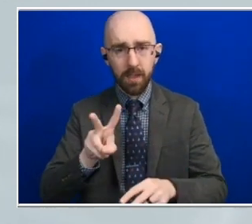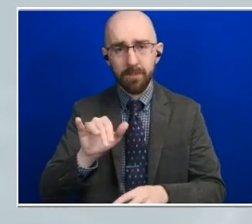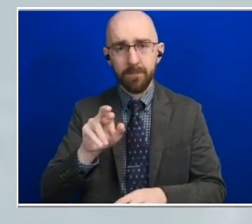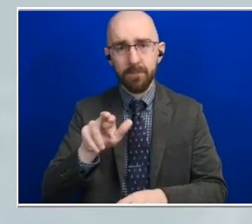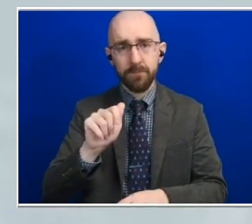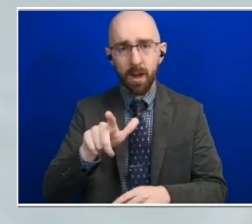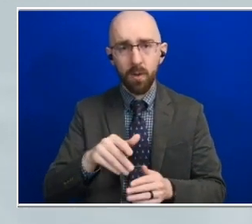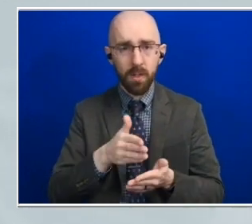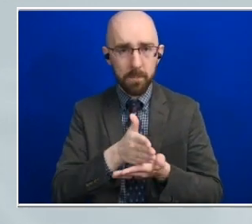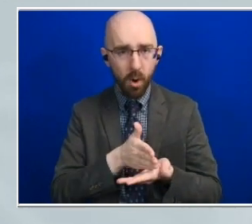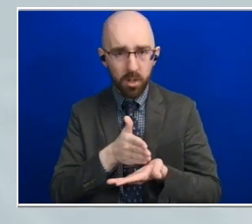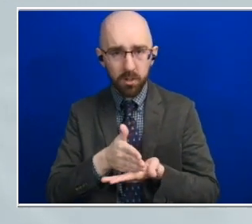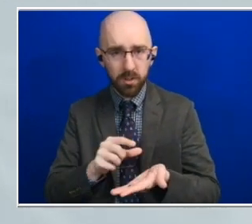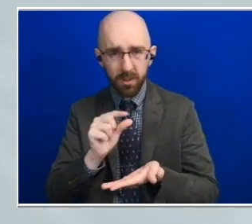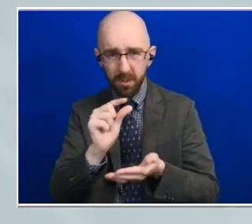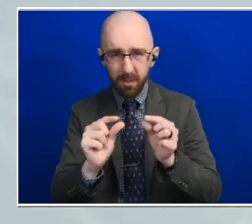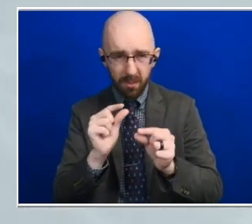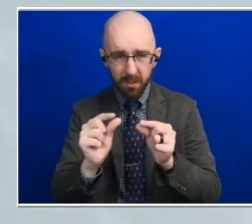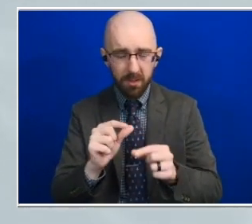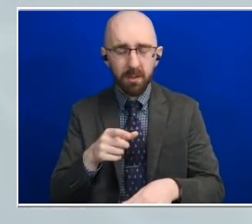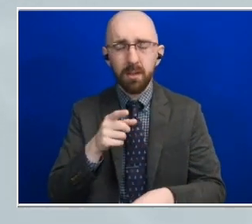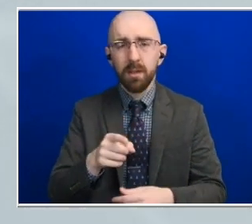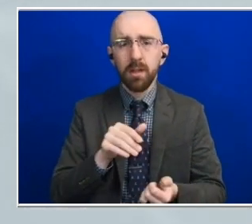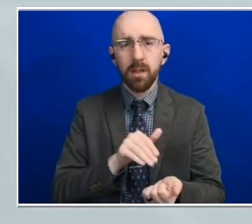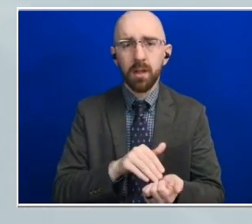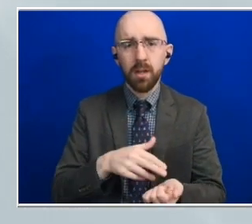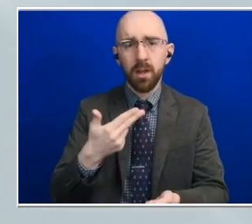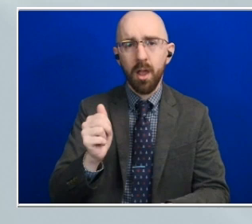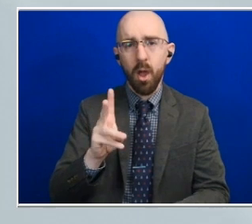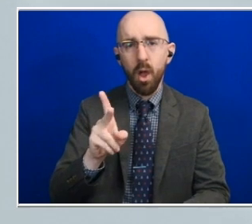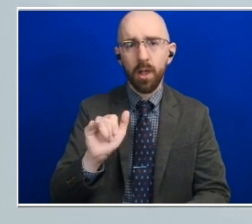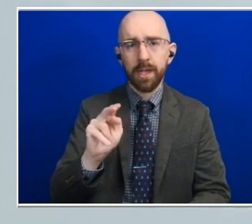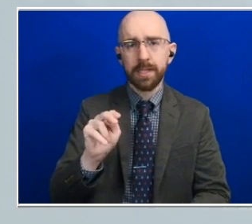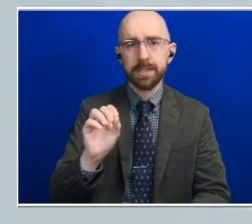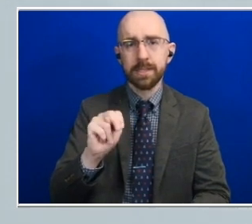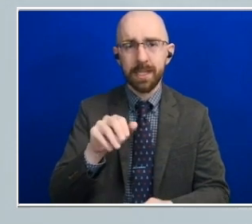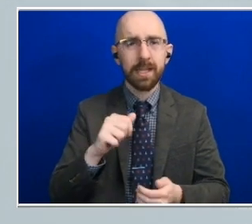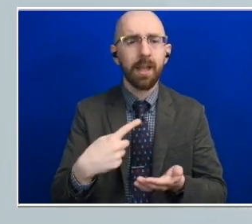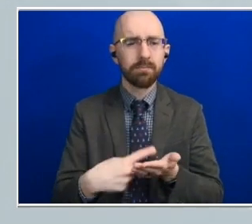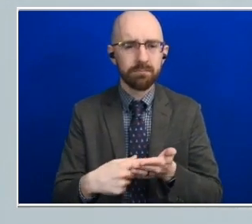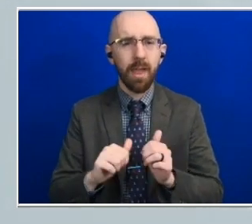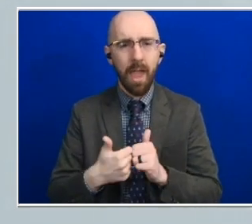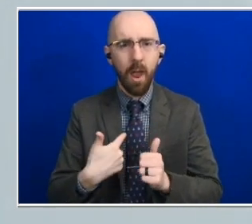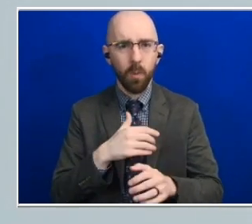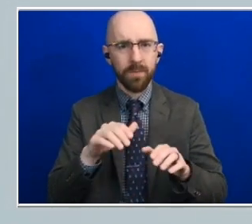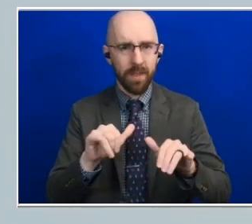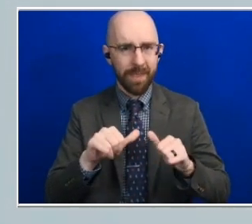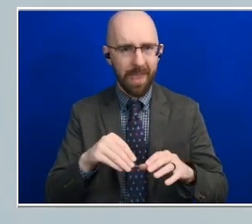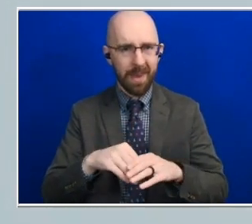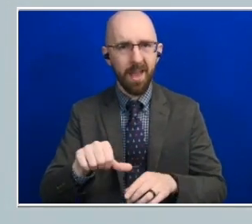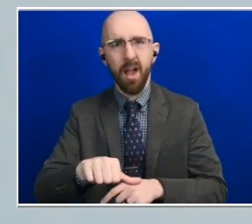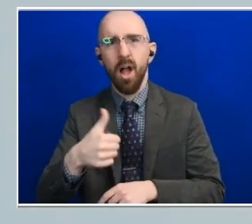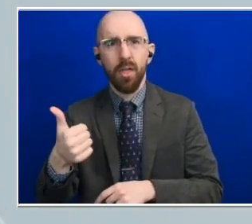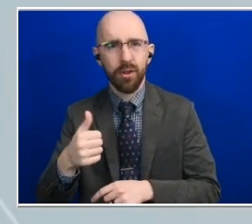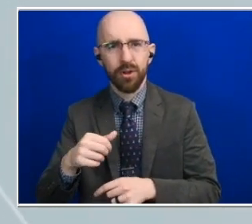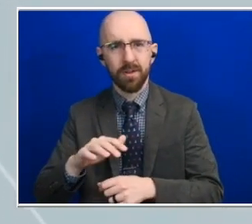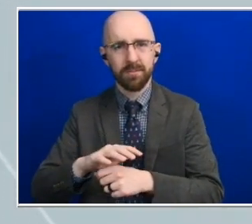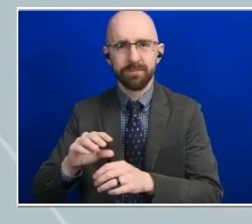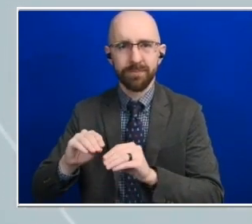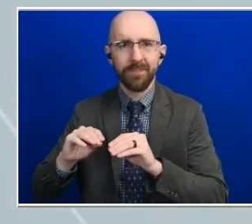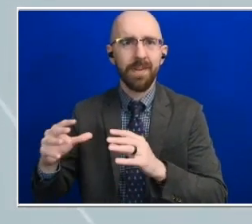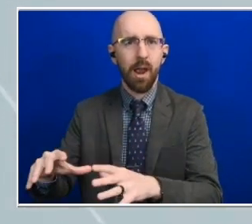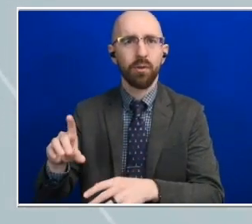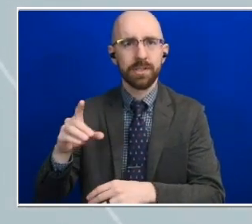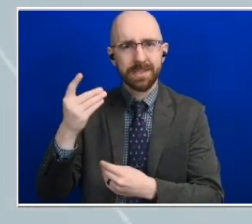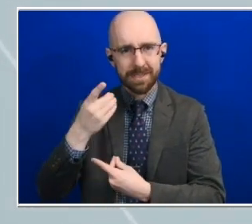and Dr. Hawkinson can talk about how we've done that in other viral diseases, and that's really helped us advance